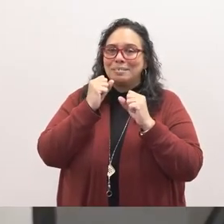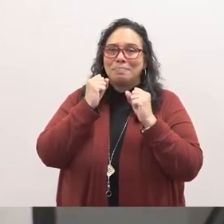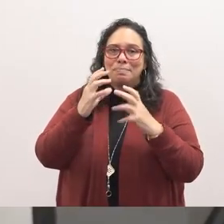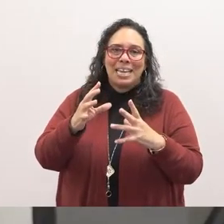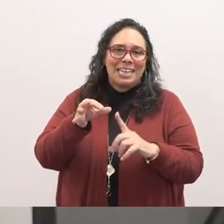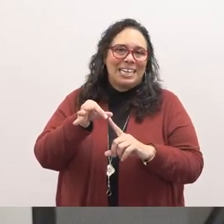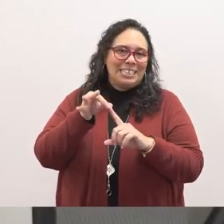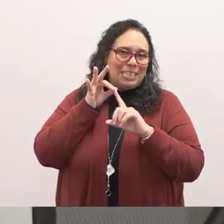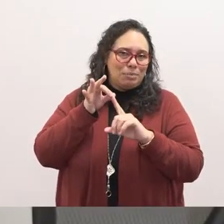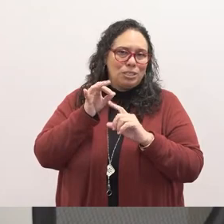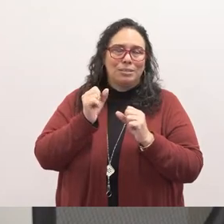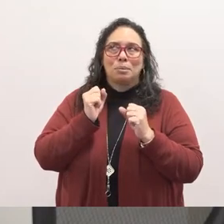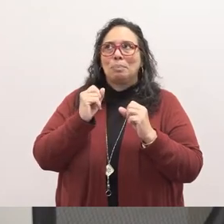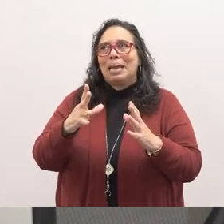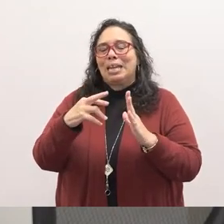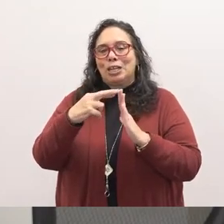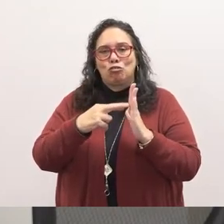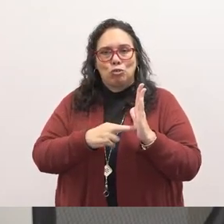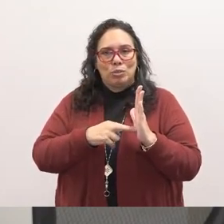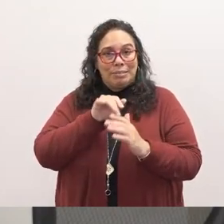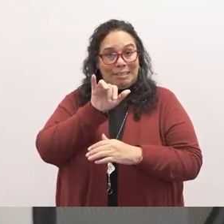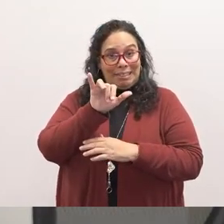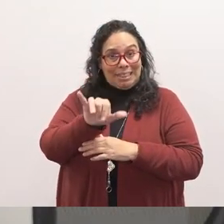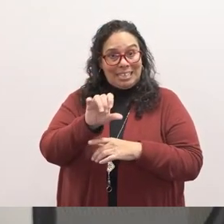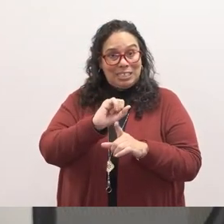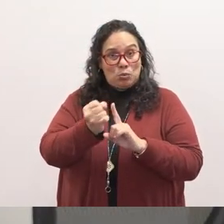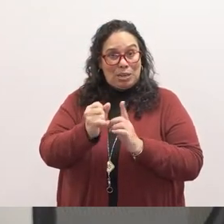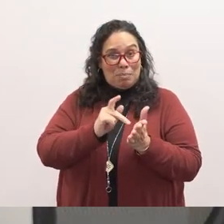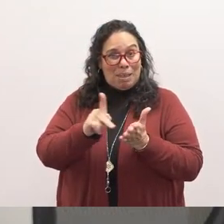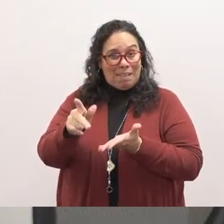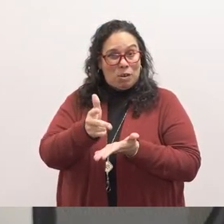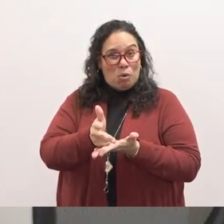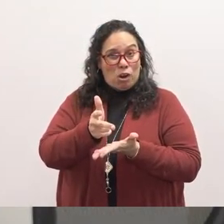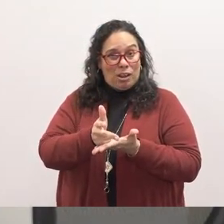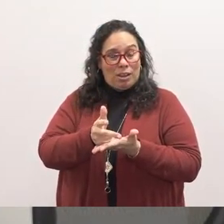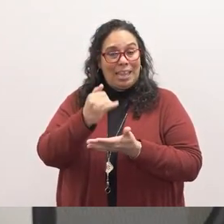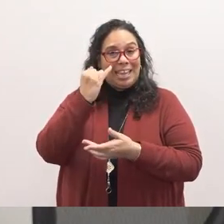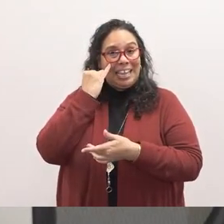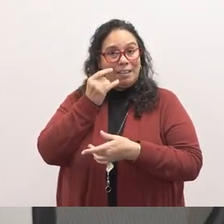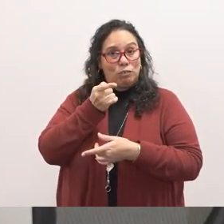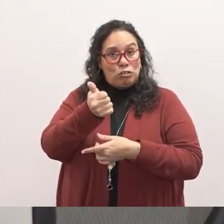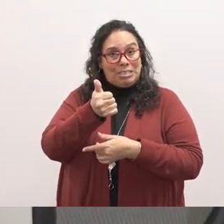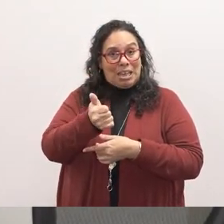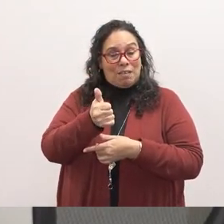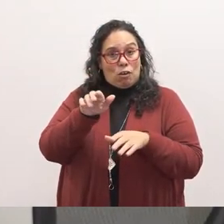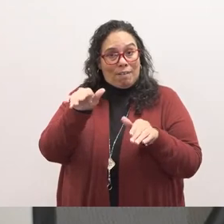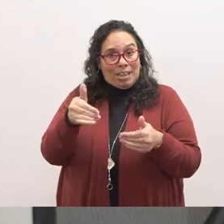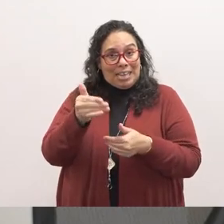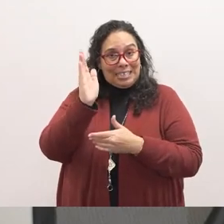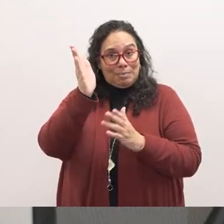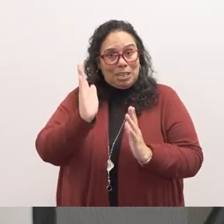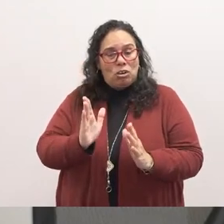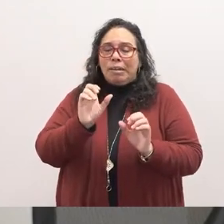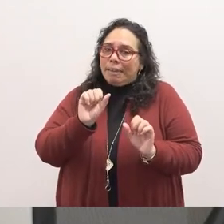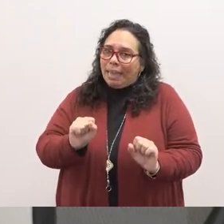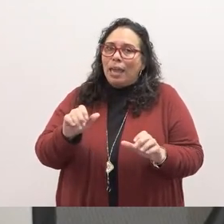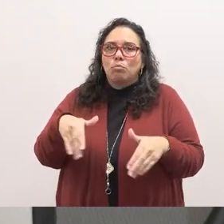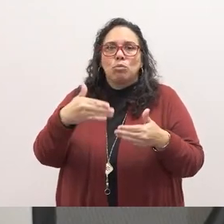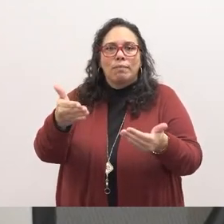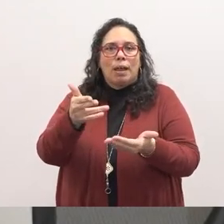exceptions and so many different rules. Yeah. But in that situation, if you're going to speak, they can provide you